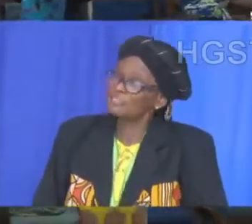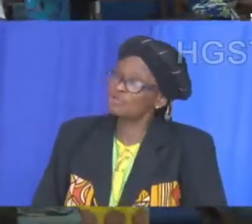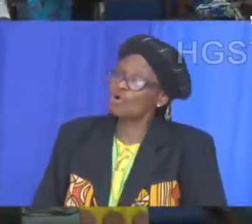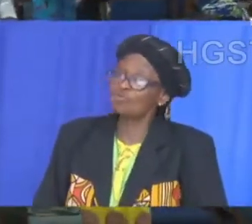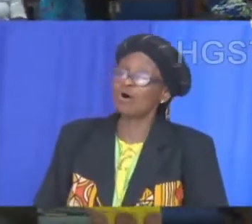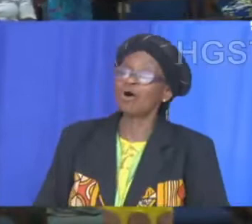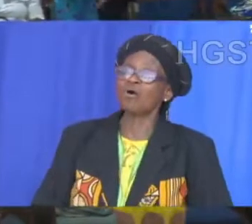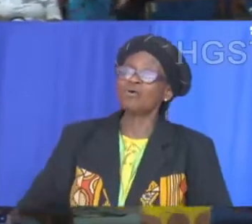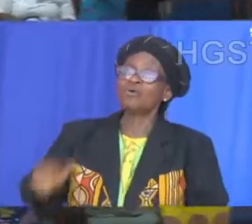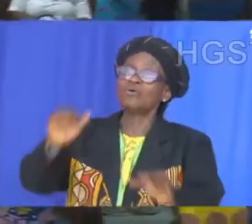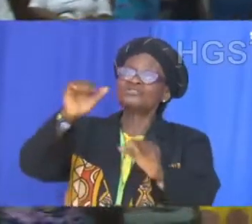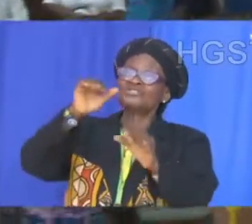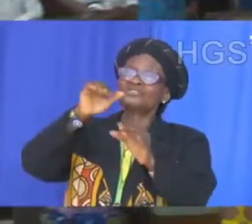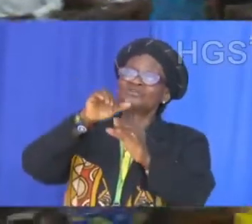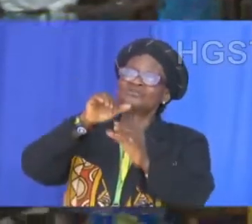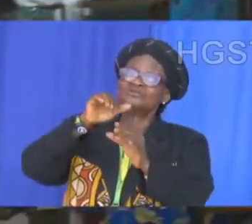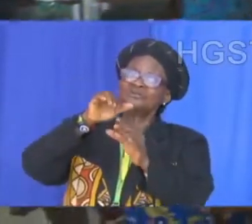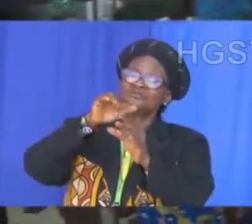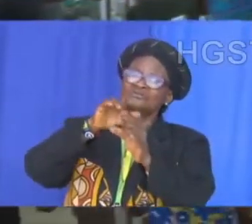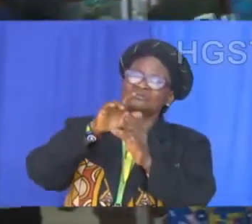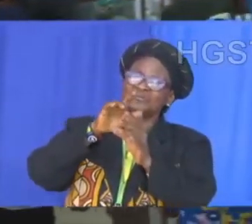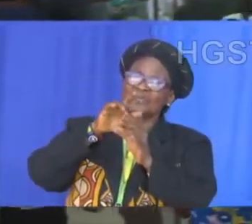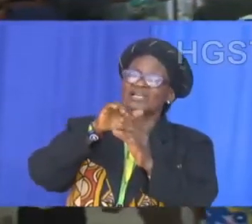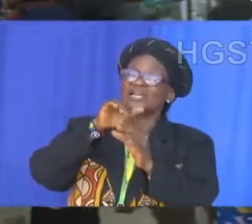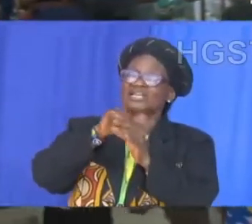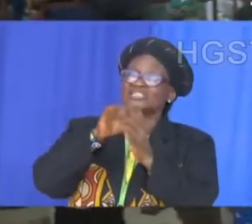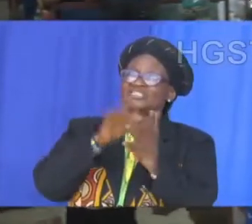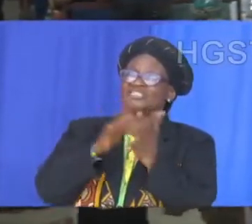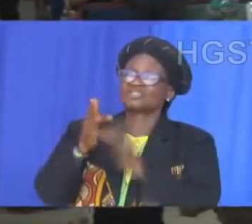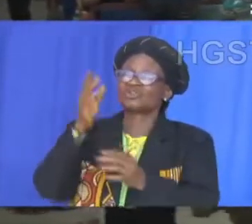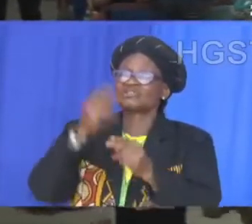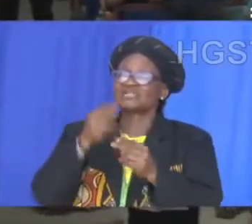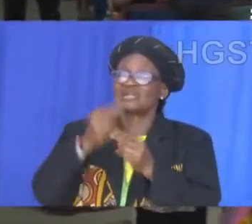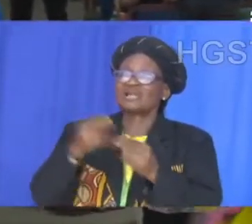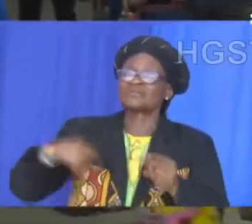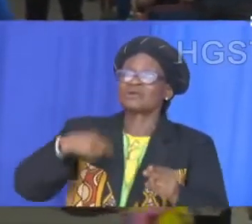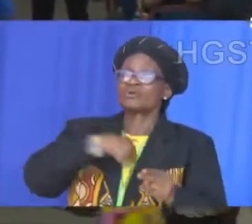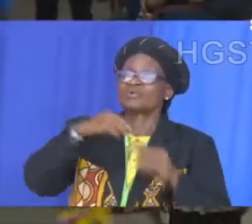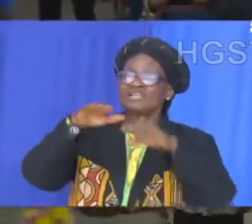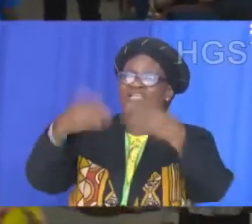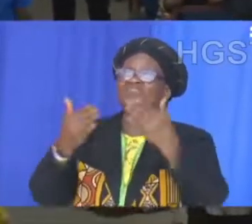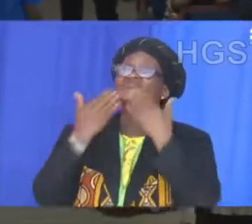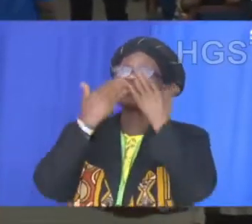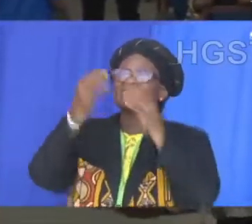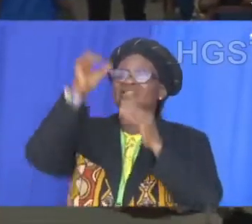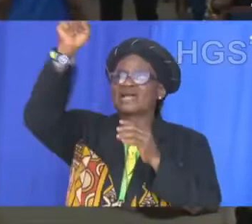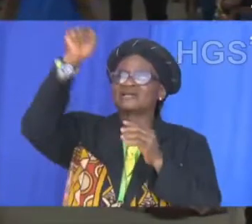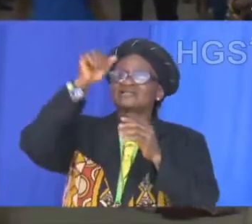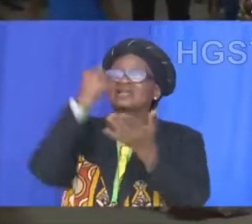In Jesus' mighty name, we have given thanks.